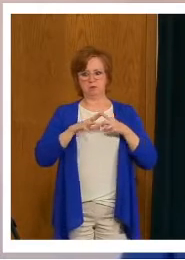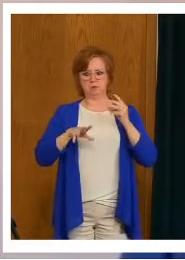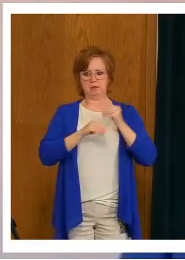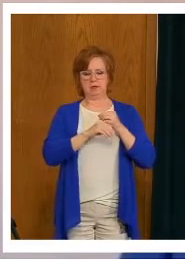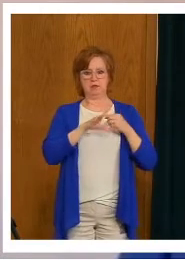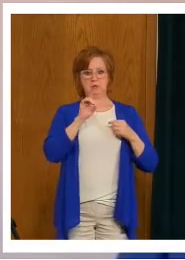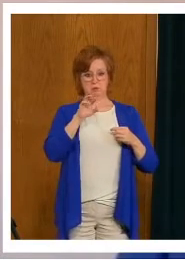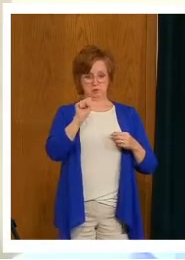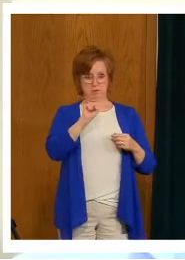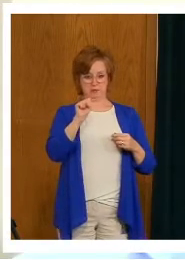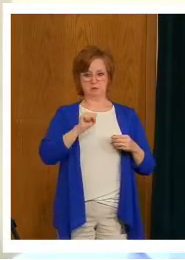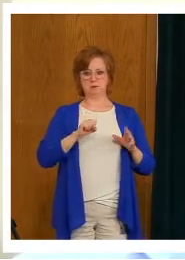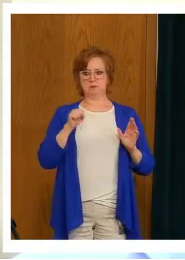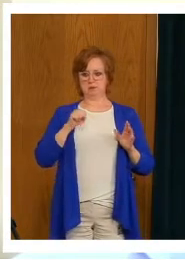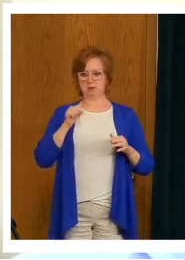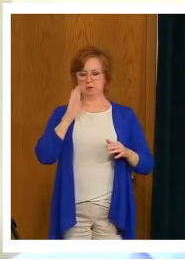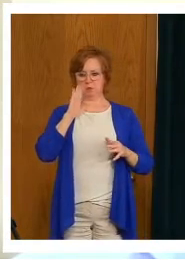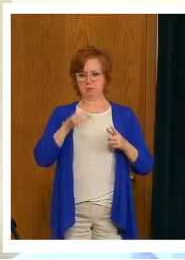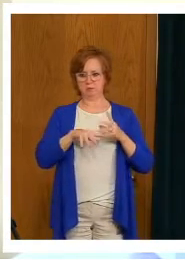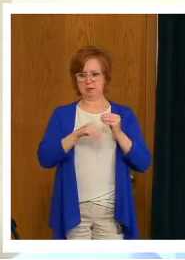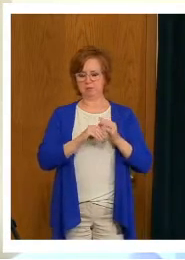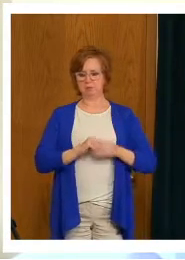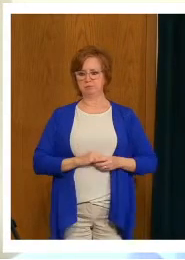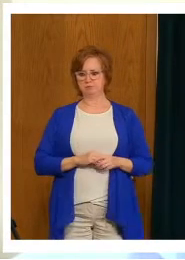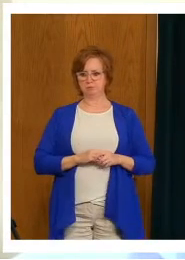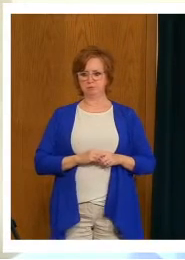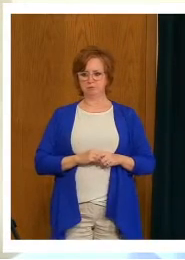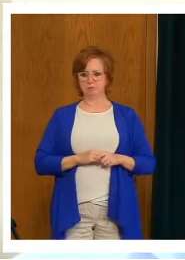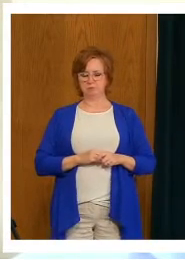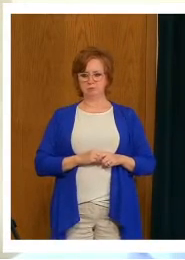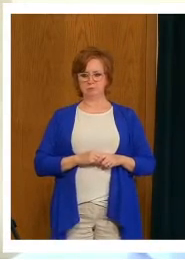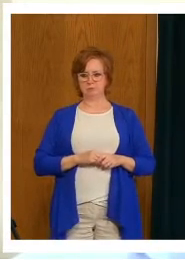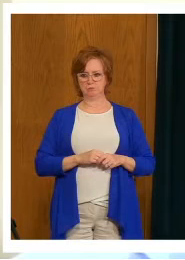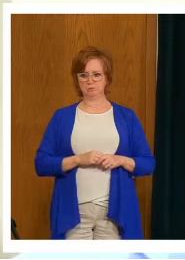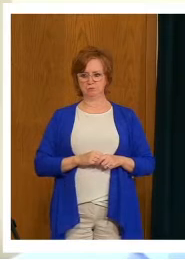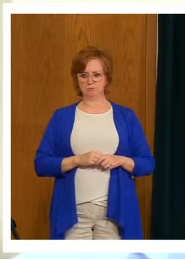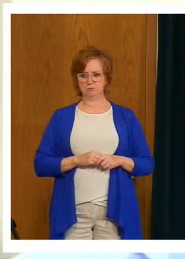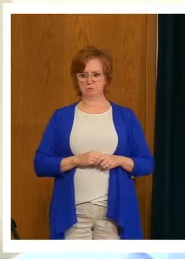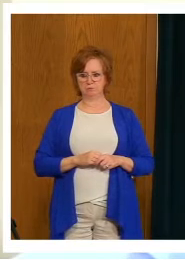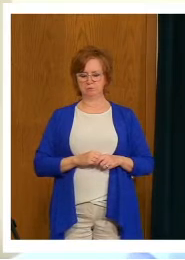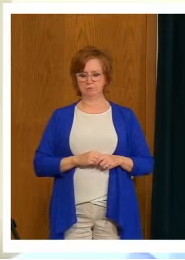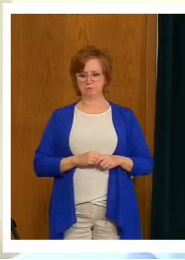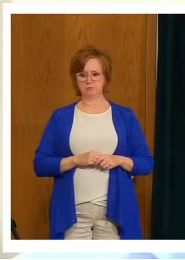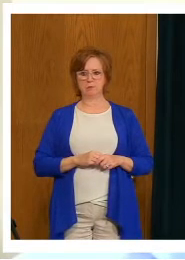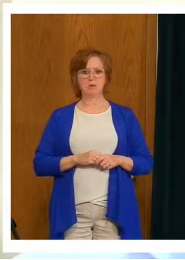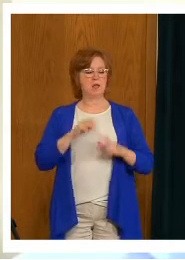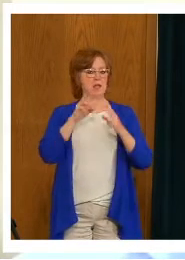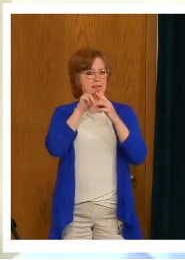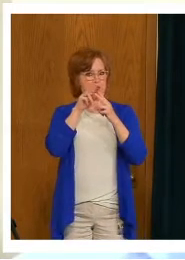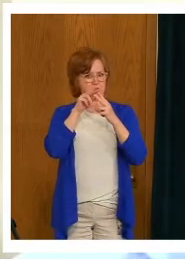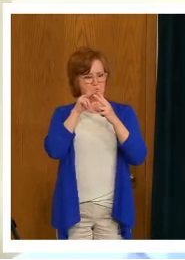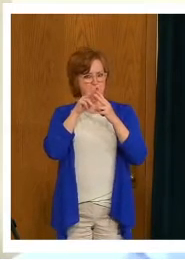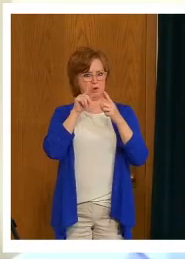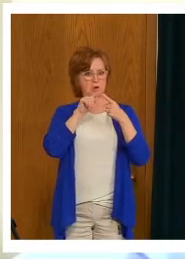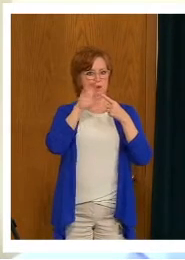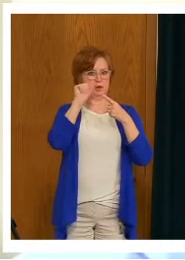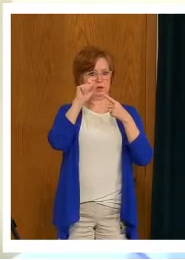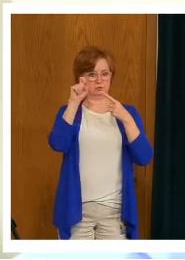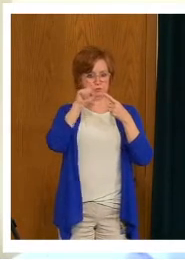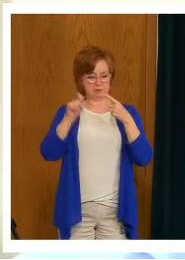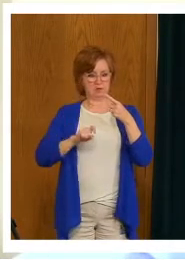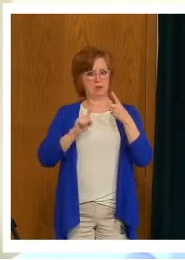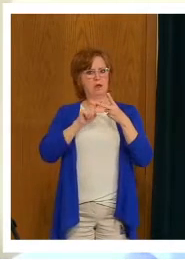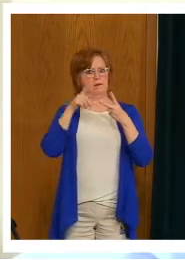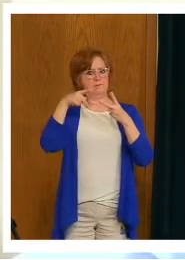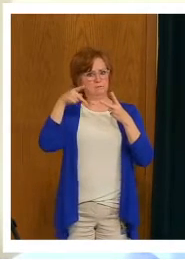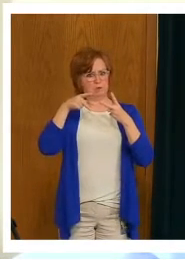something? Yes, I would just say that either AstraZeneca or Pfizer as a second dose is perfectly fine